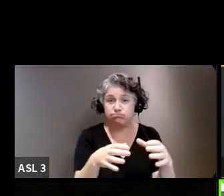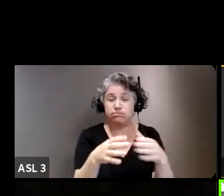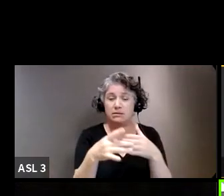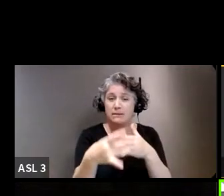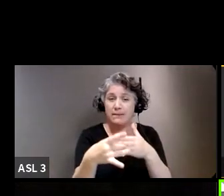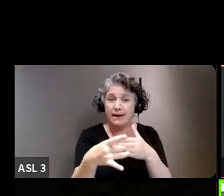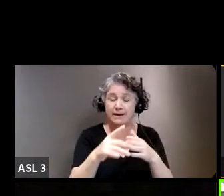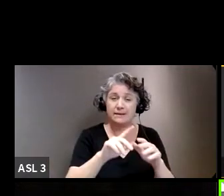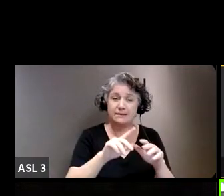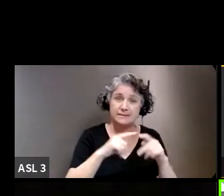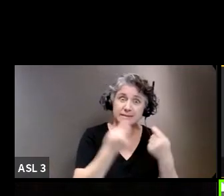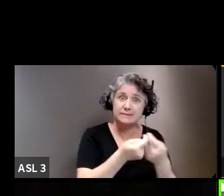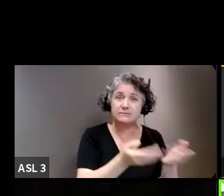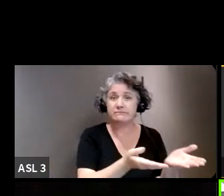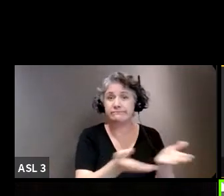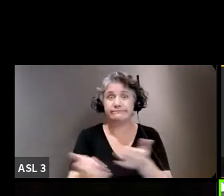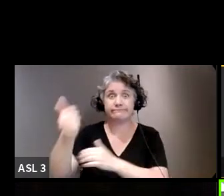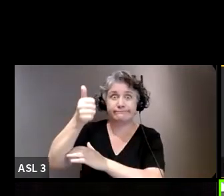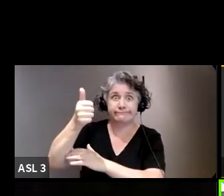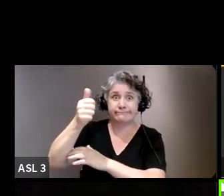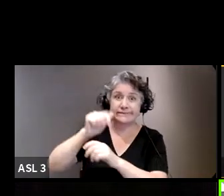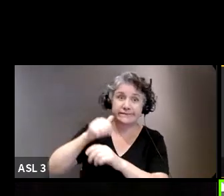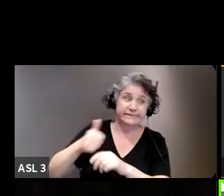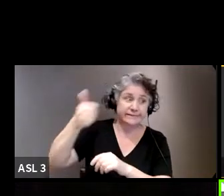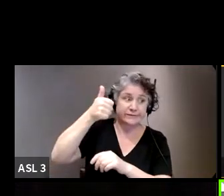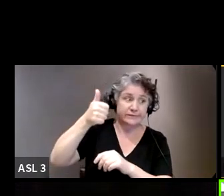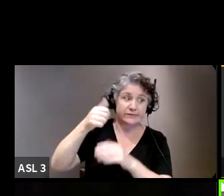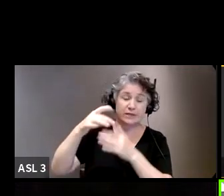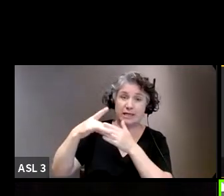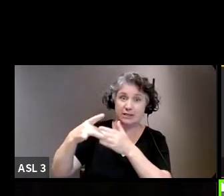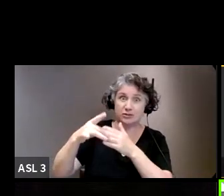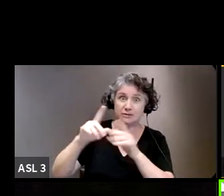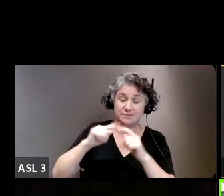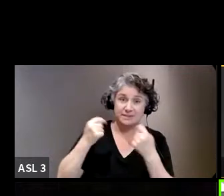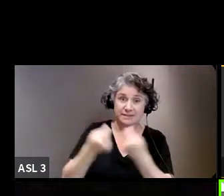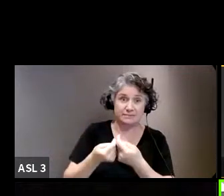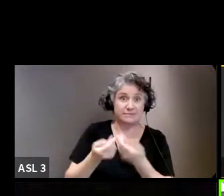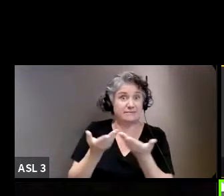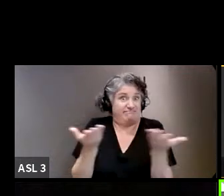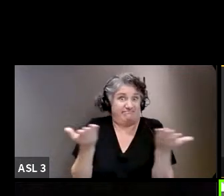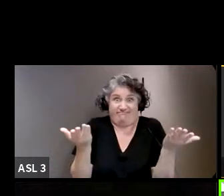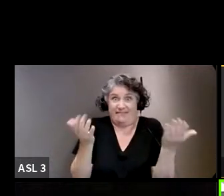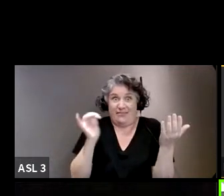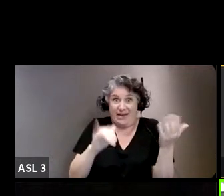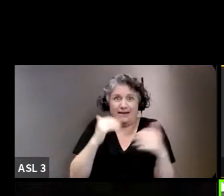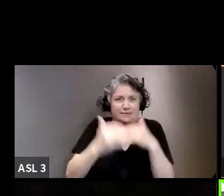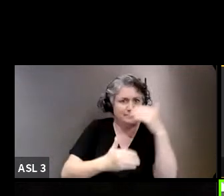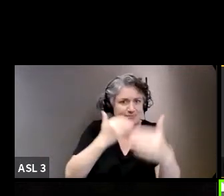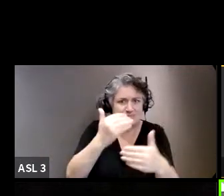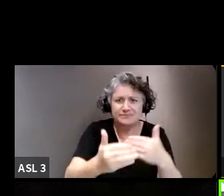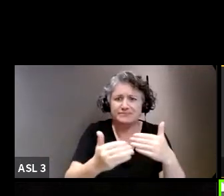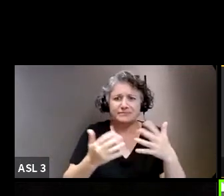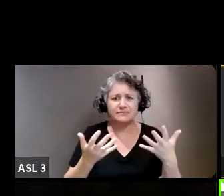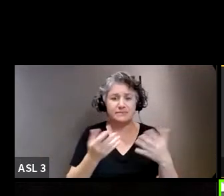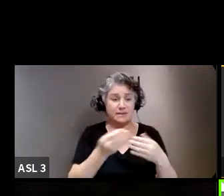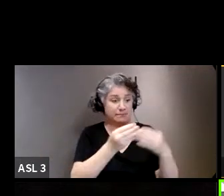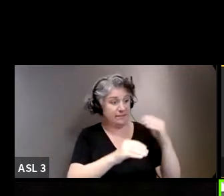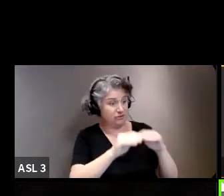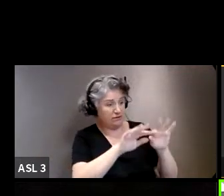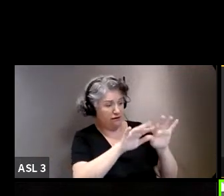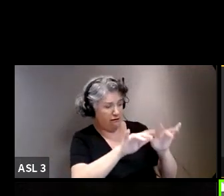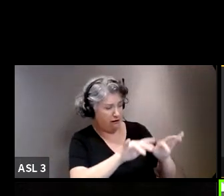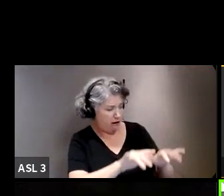team uh the budgets that we've put forward in front of this board since my tenure here have included the from an operational